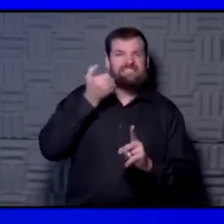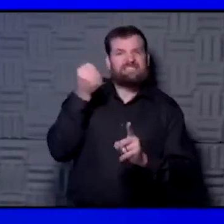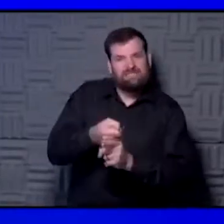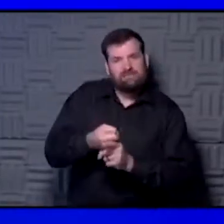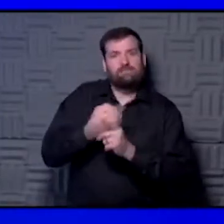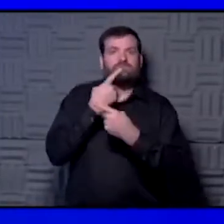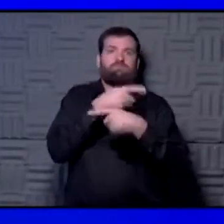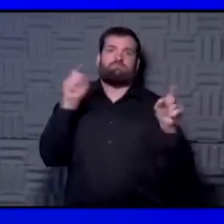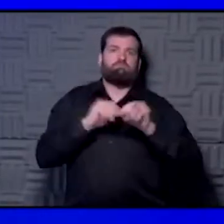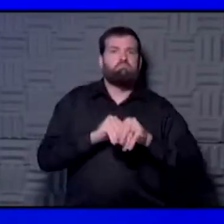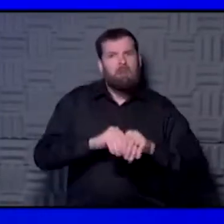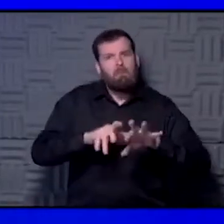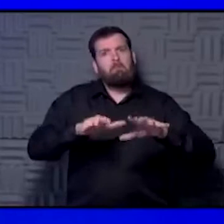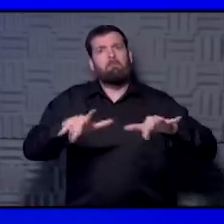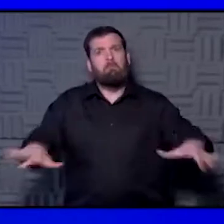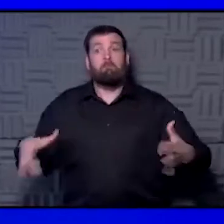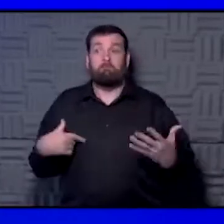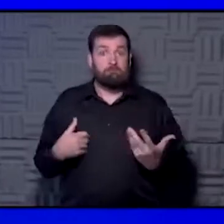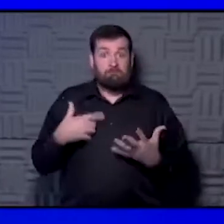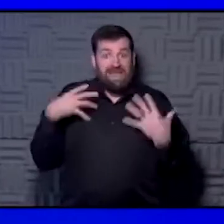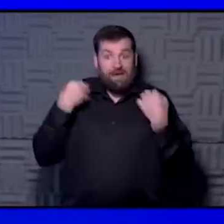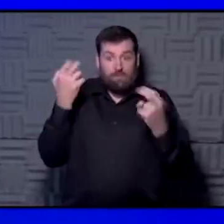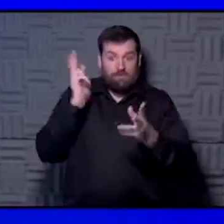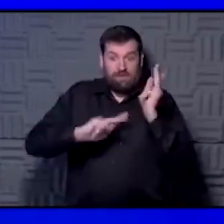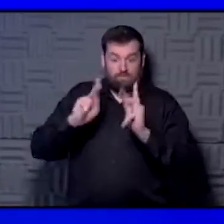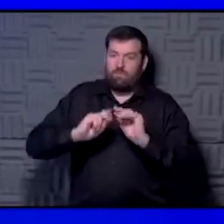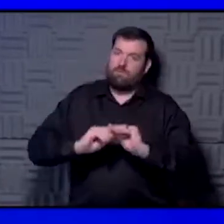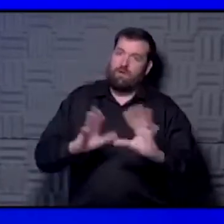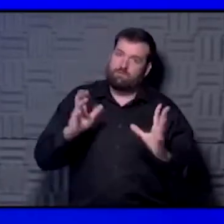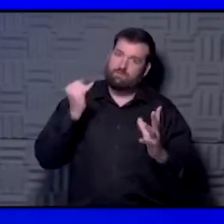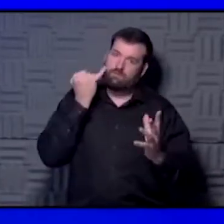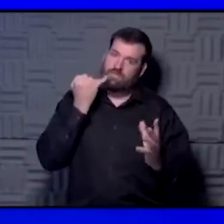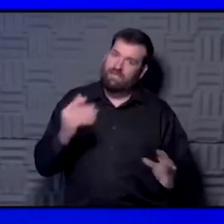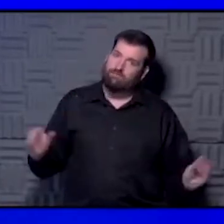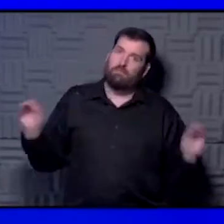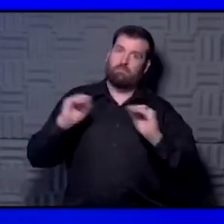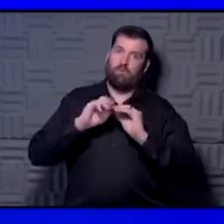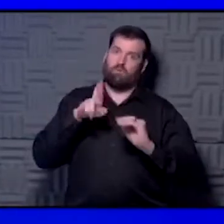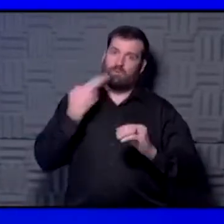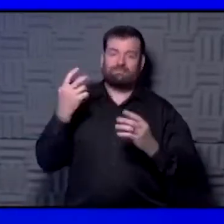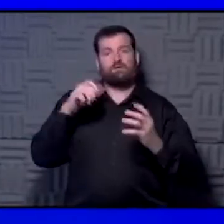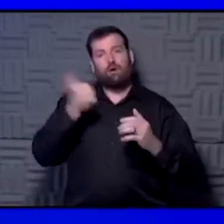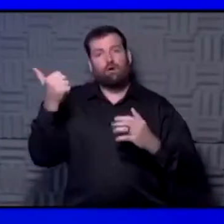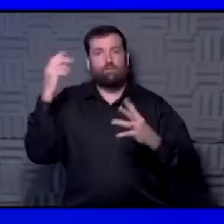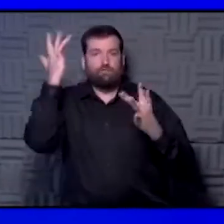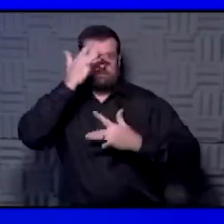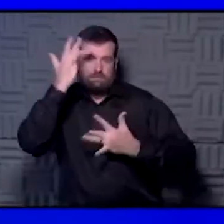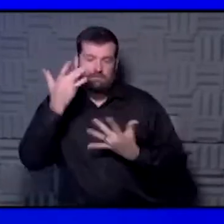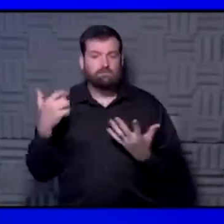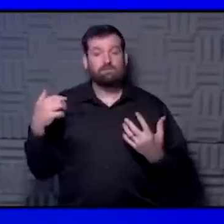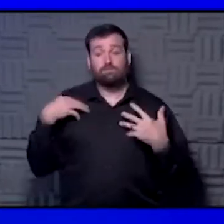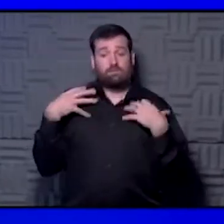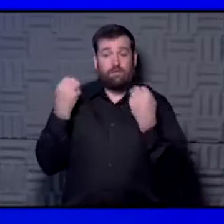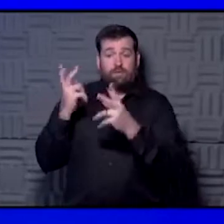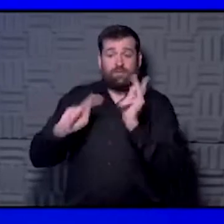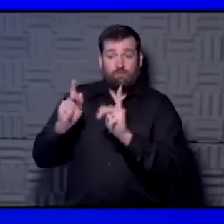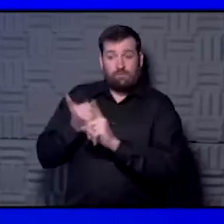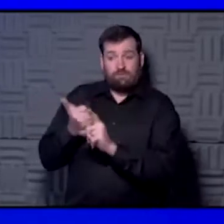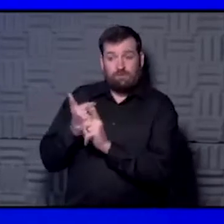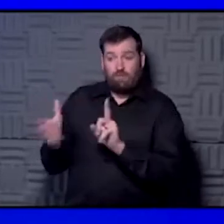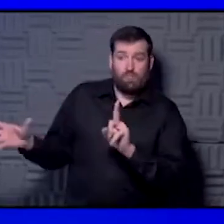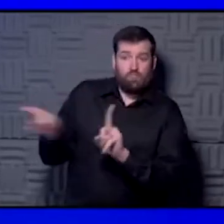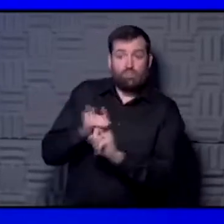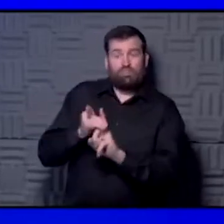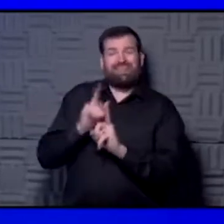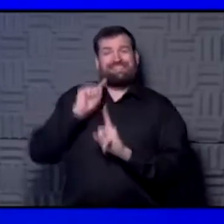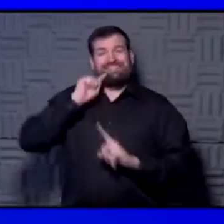does, the ability to make even healthy people, although obviously if you have comorbidities, you're more at risk of disease, even healthy people ill, so